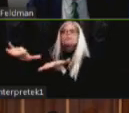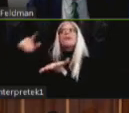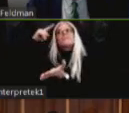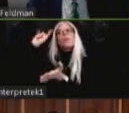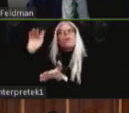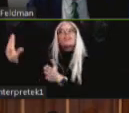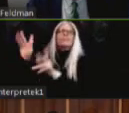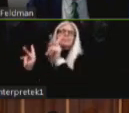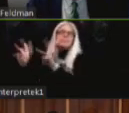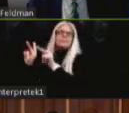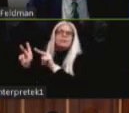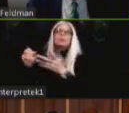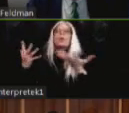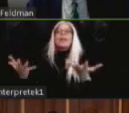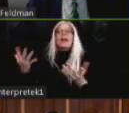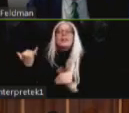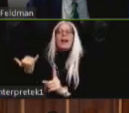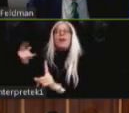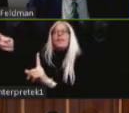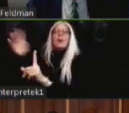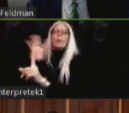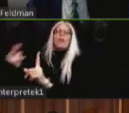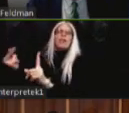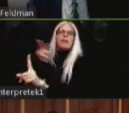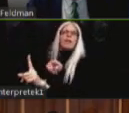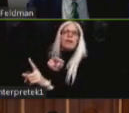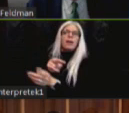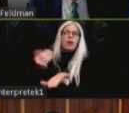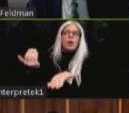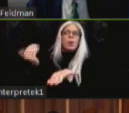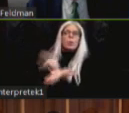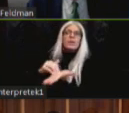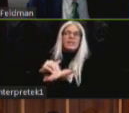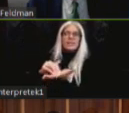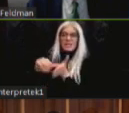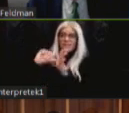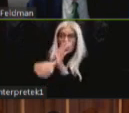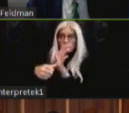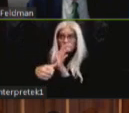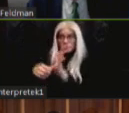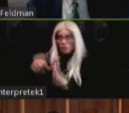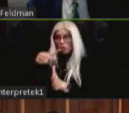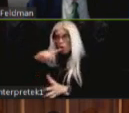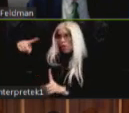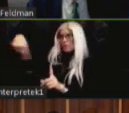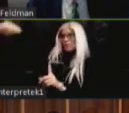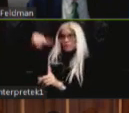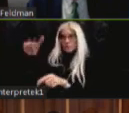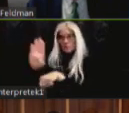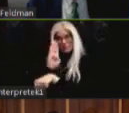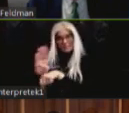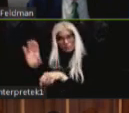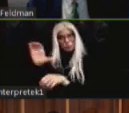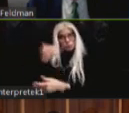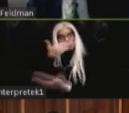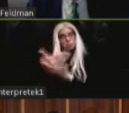be looking for enforcement is, are the businesses doing a reasonable effort, such as